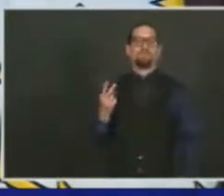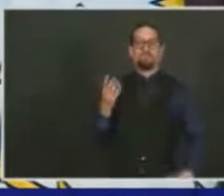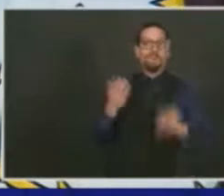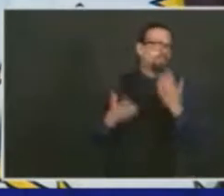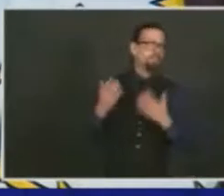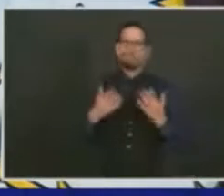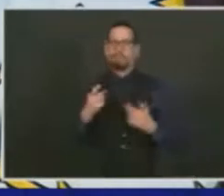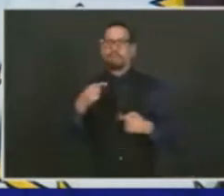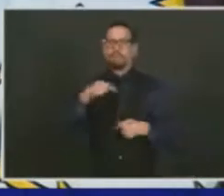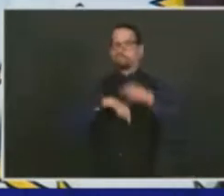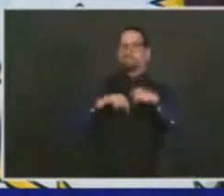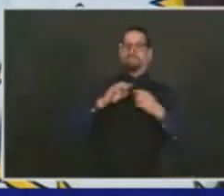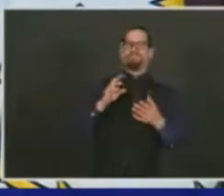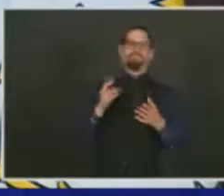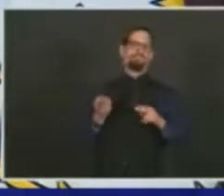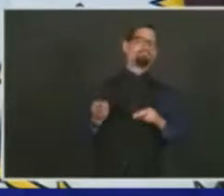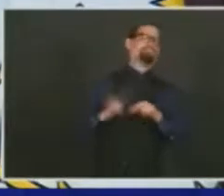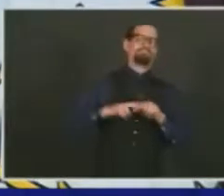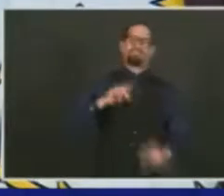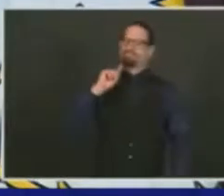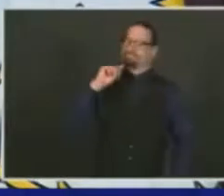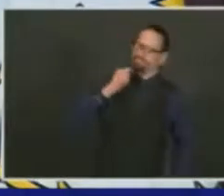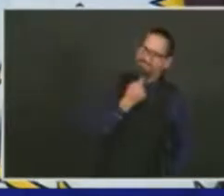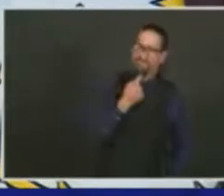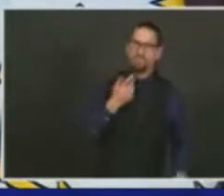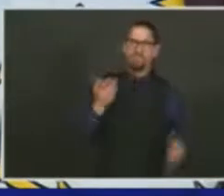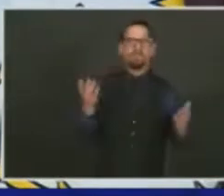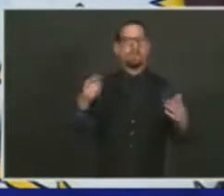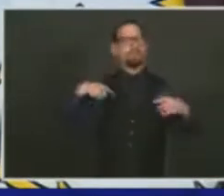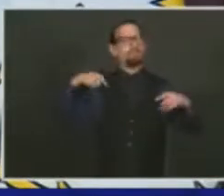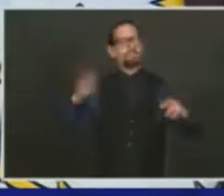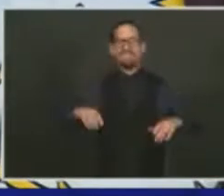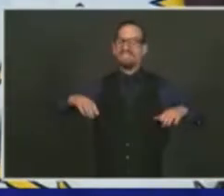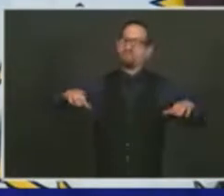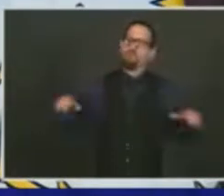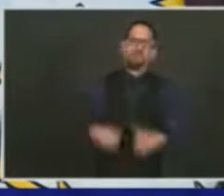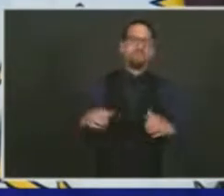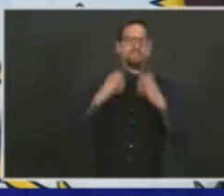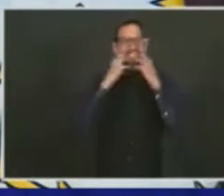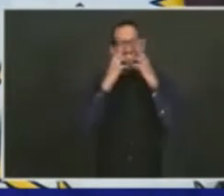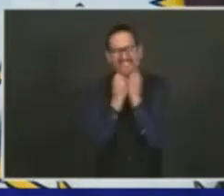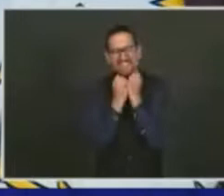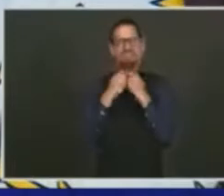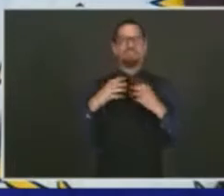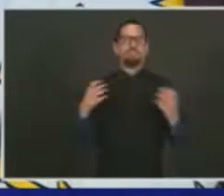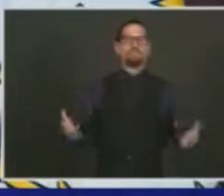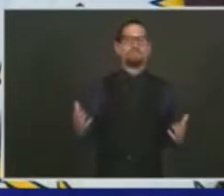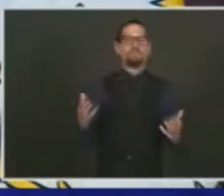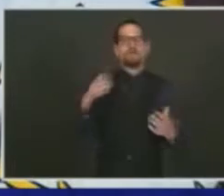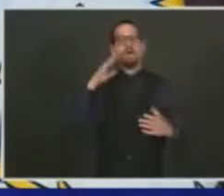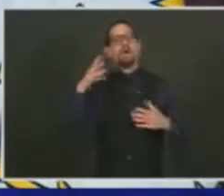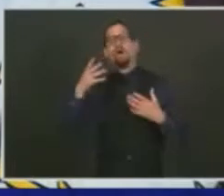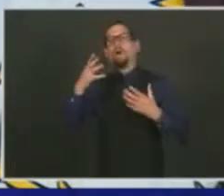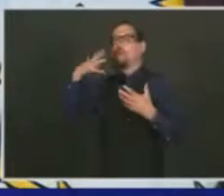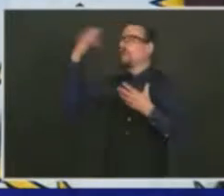Unless we now change our behavior. Wear your mask, stop seeing friends, and everything else that I have said.